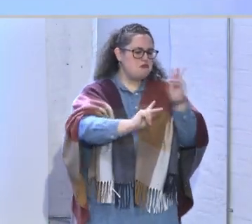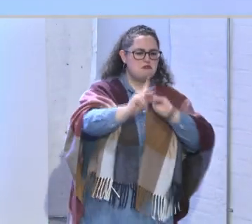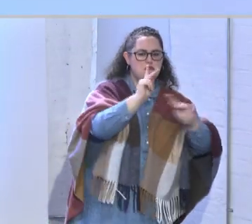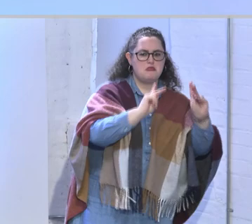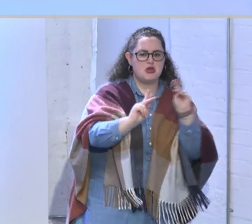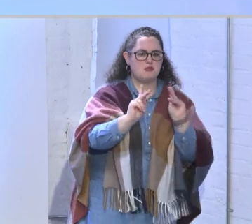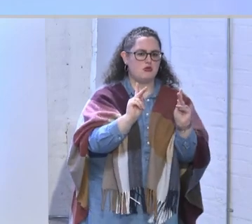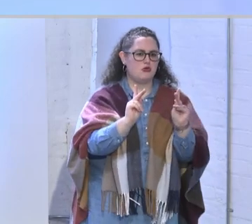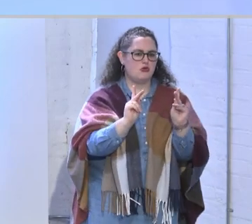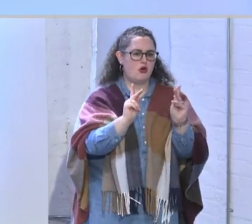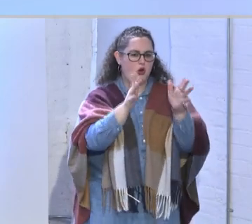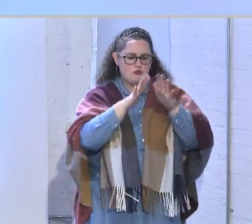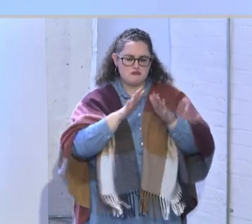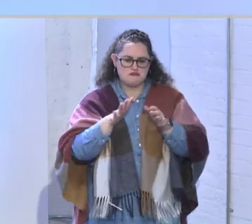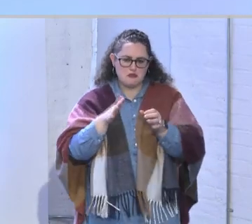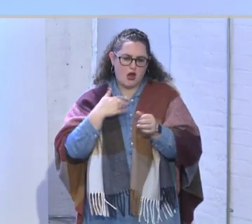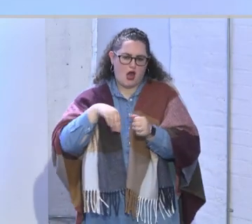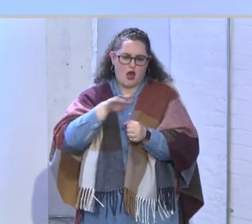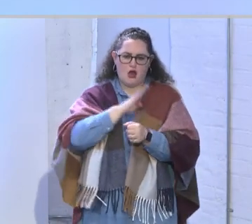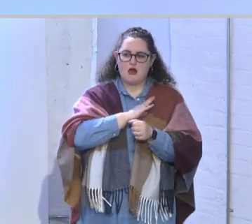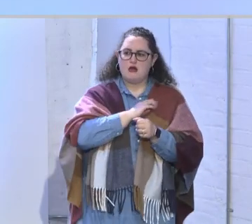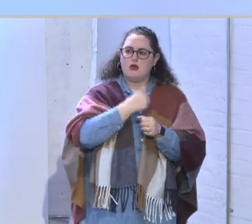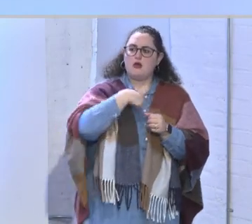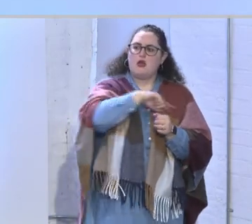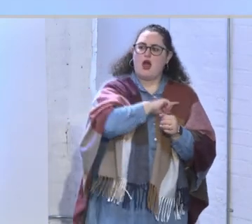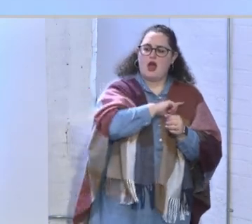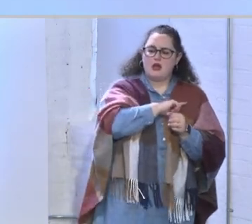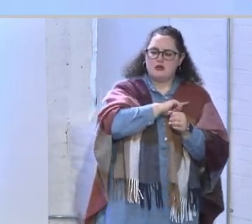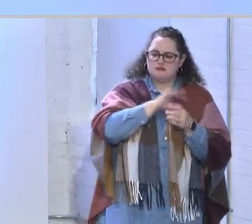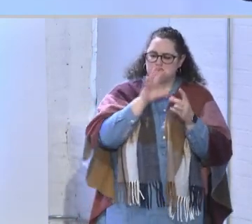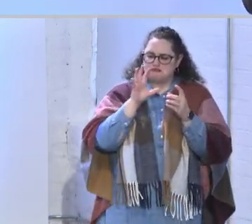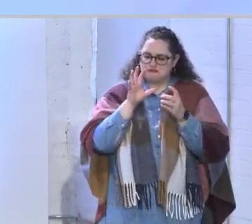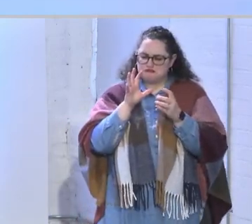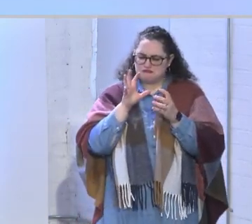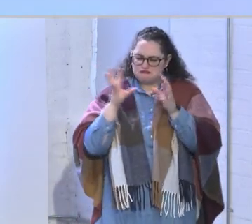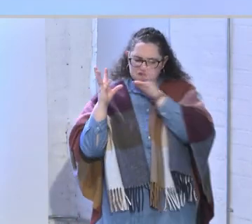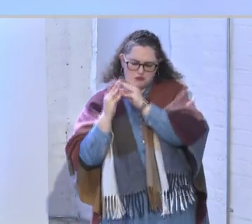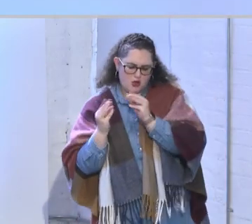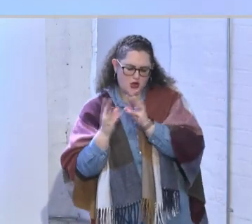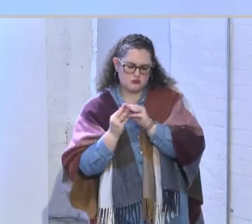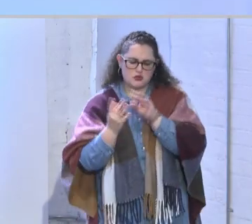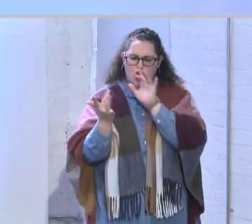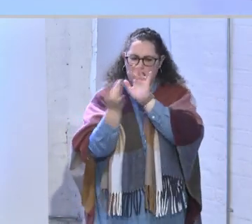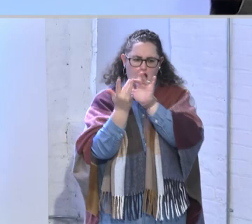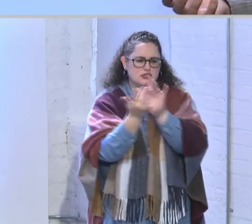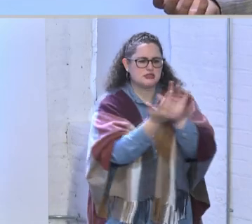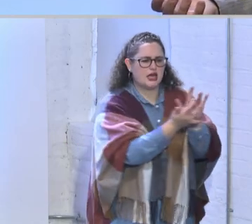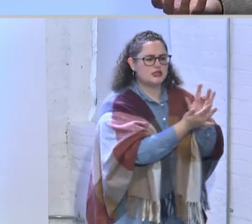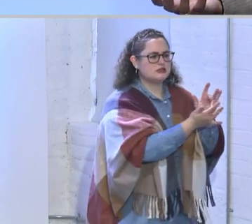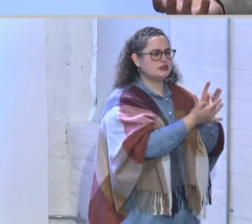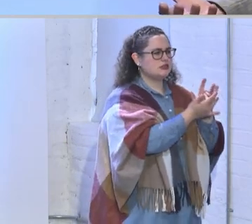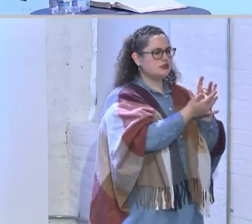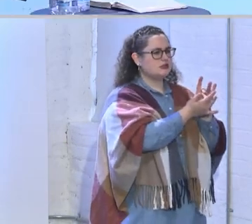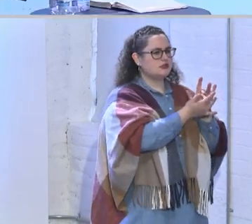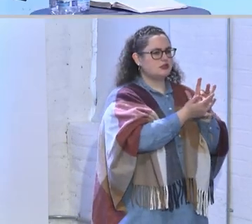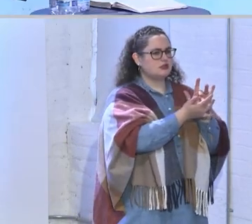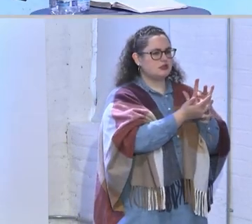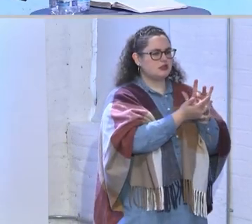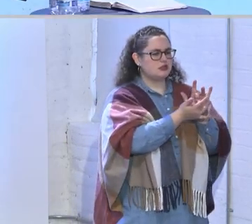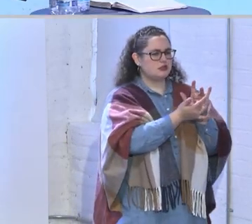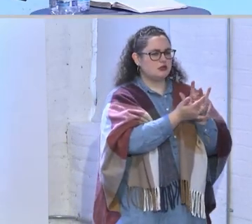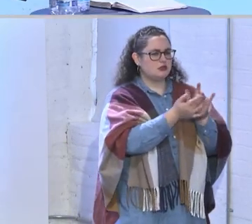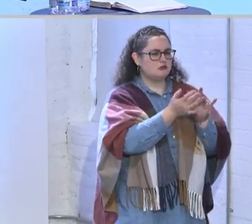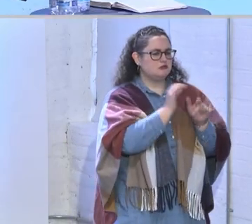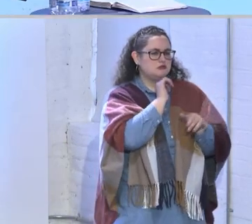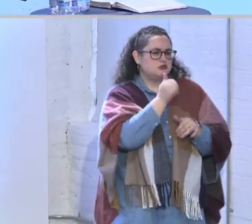and that I feel, I want it for every one of my neighbors. I want it for people I come in contact with. There's no ill will. We don't